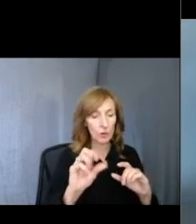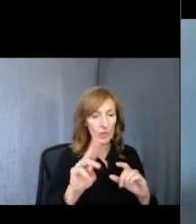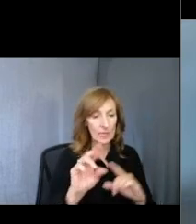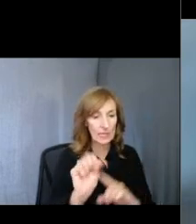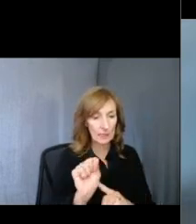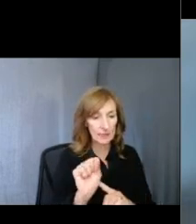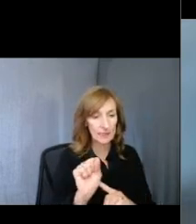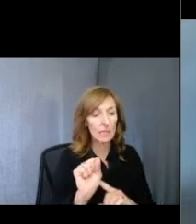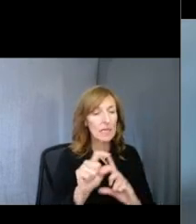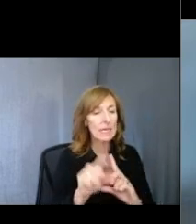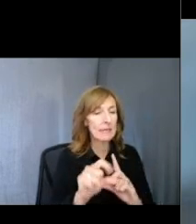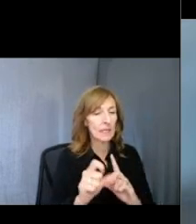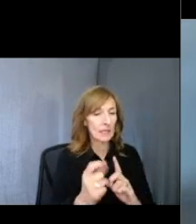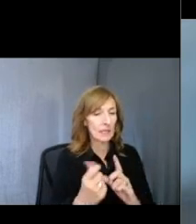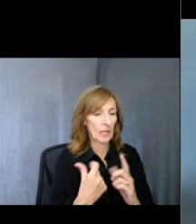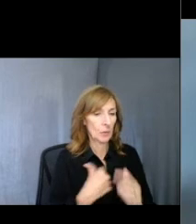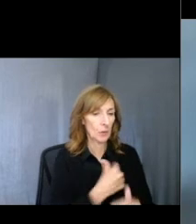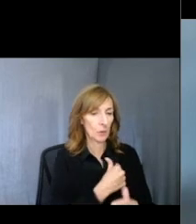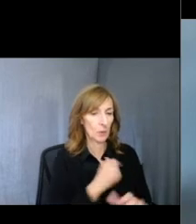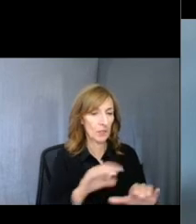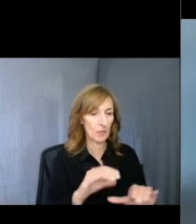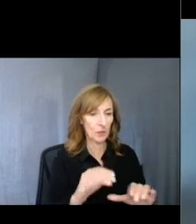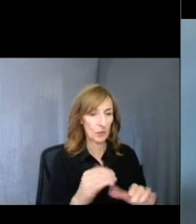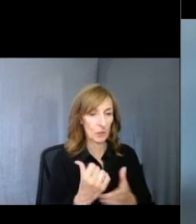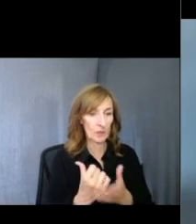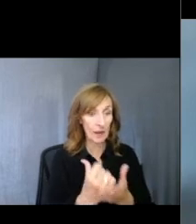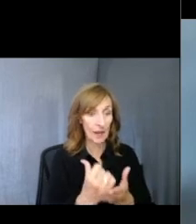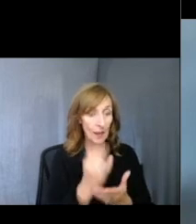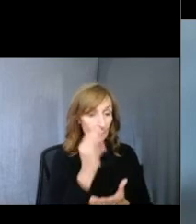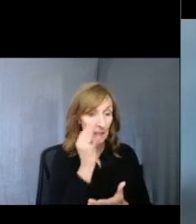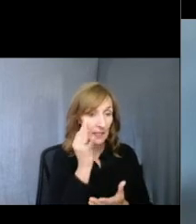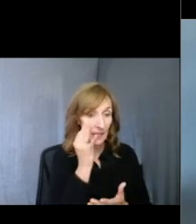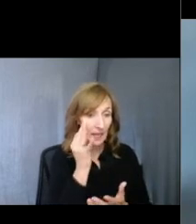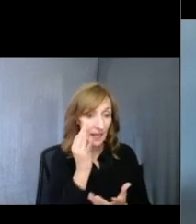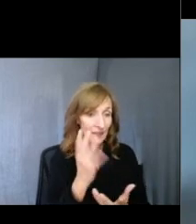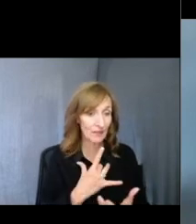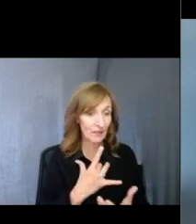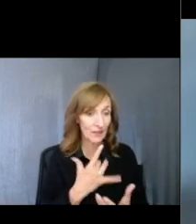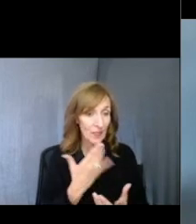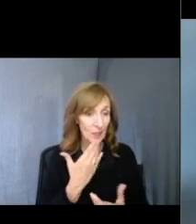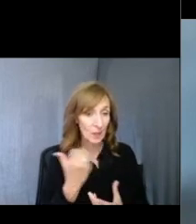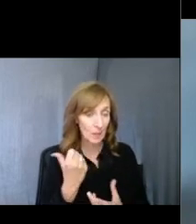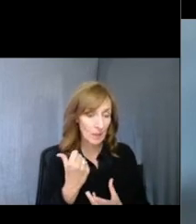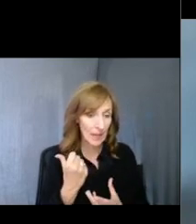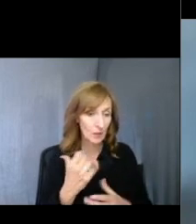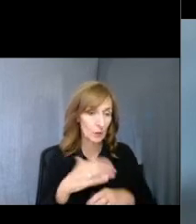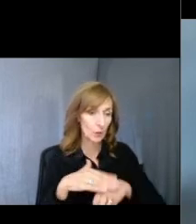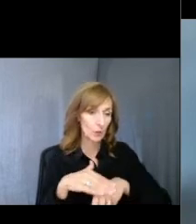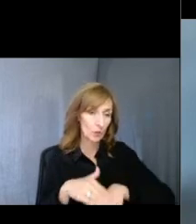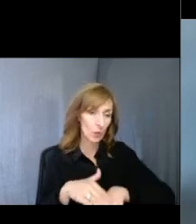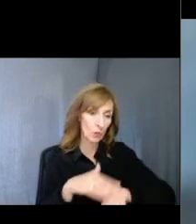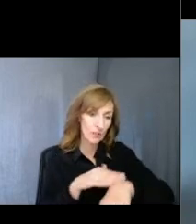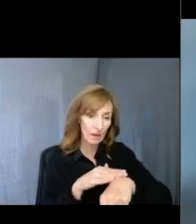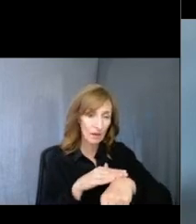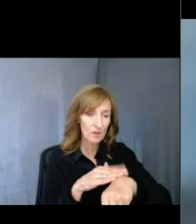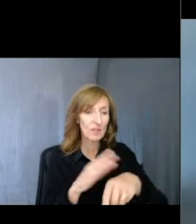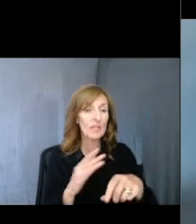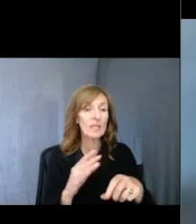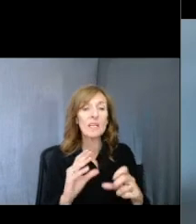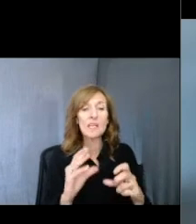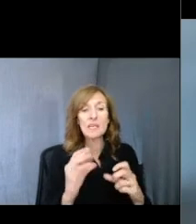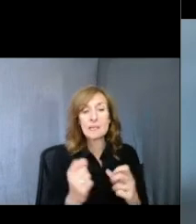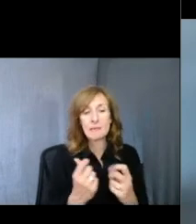feel better, though lower phosphorus also falls into slowing progression. The major source of phosphorus is